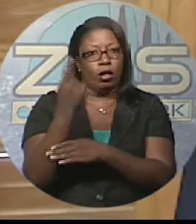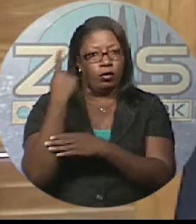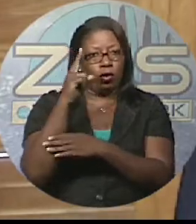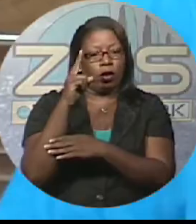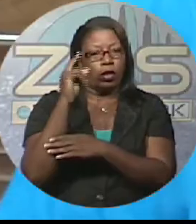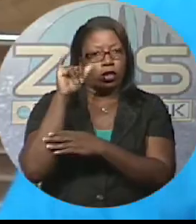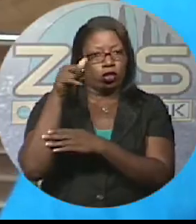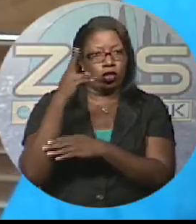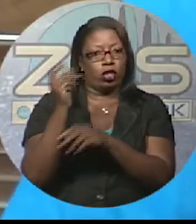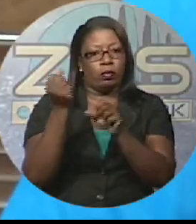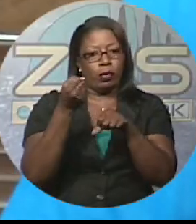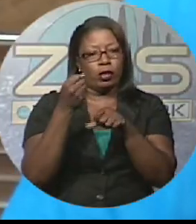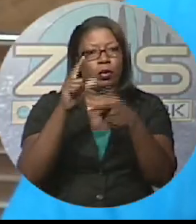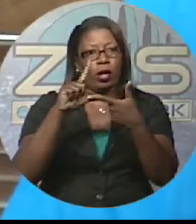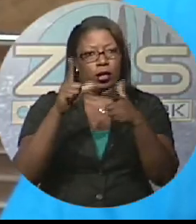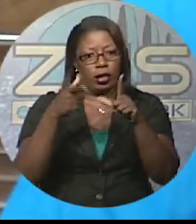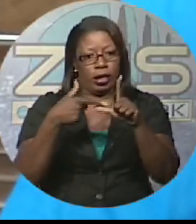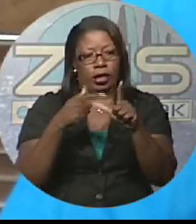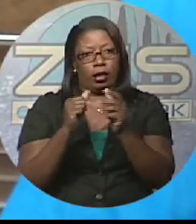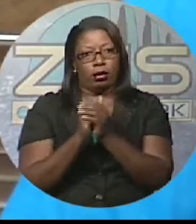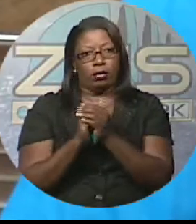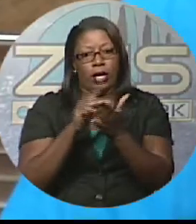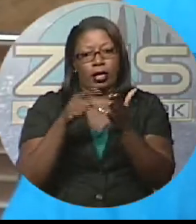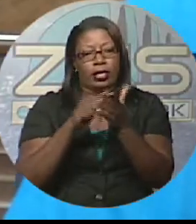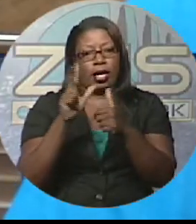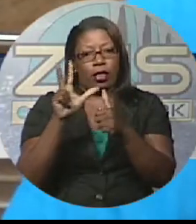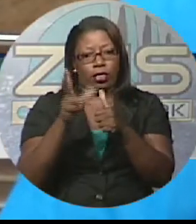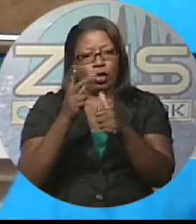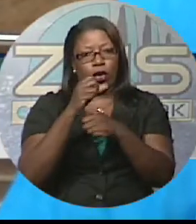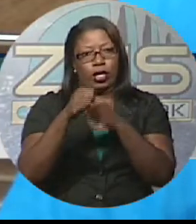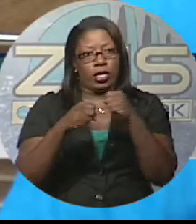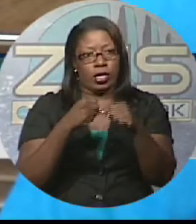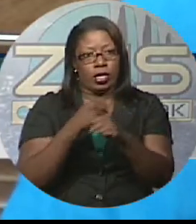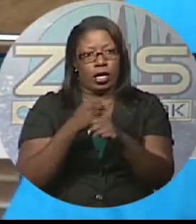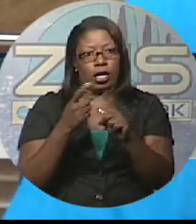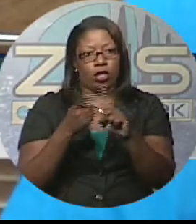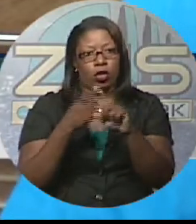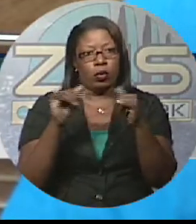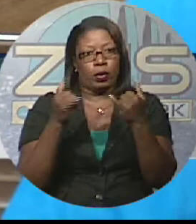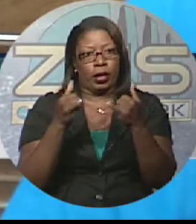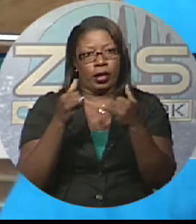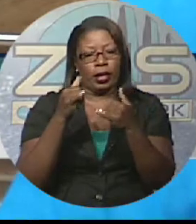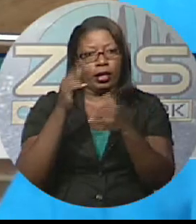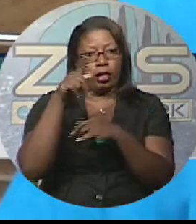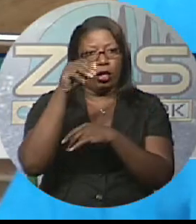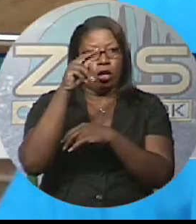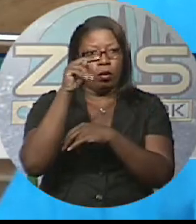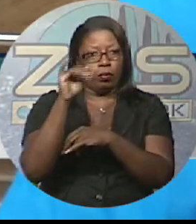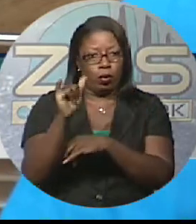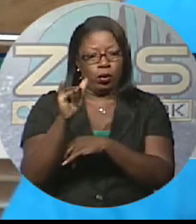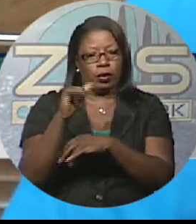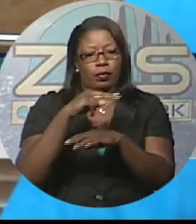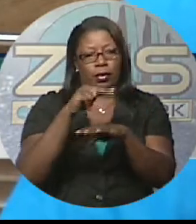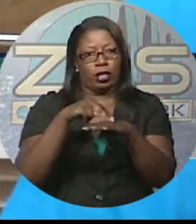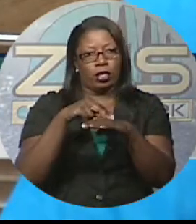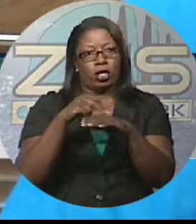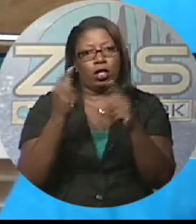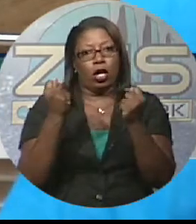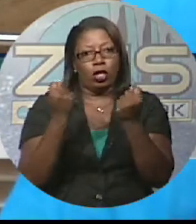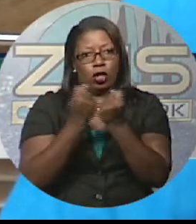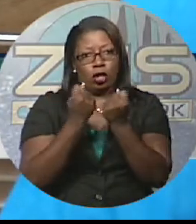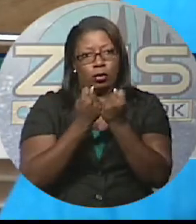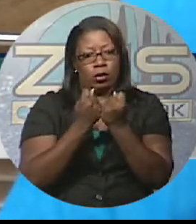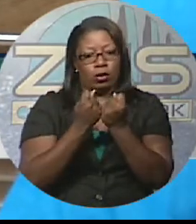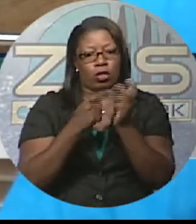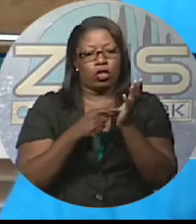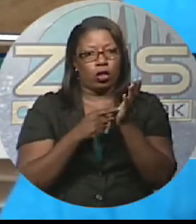League of Nassau. This is going to be our 3rd year traveling off to play in the Pony National Tournament, which is a showcase for college and